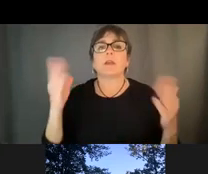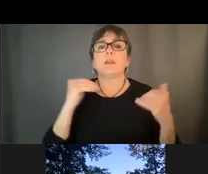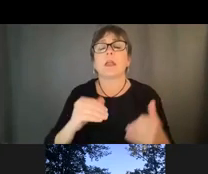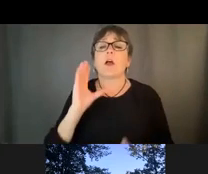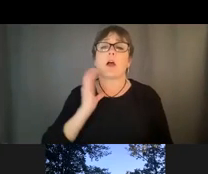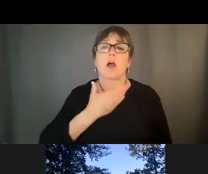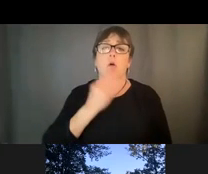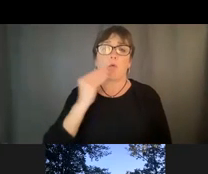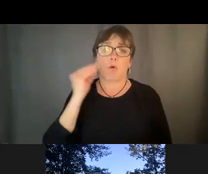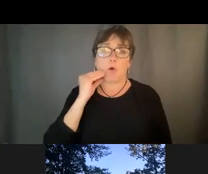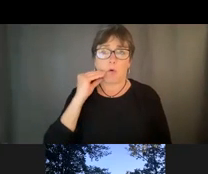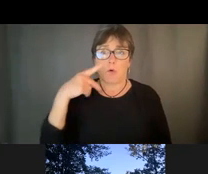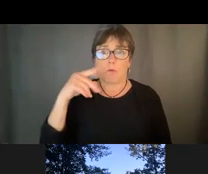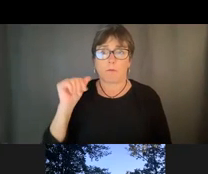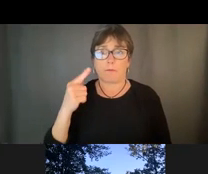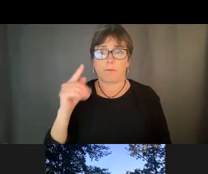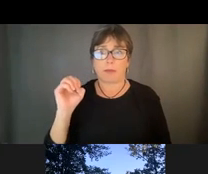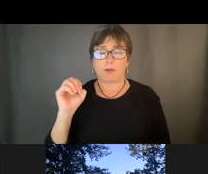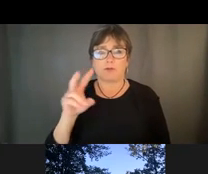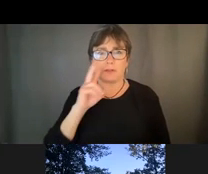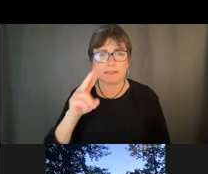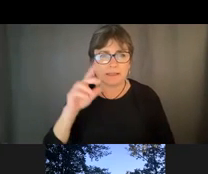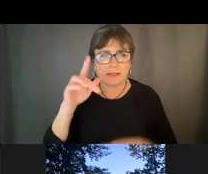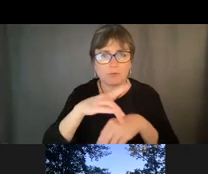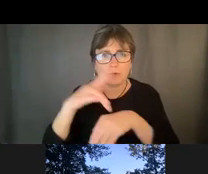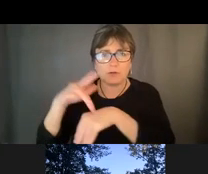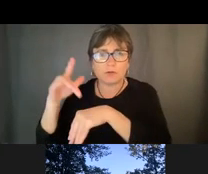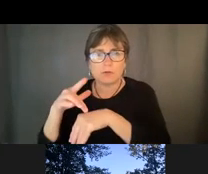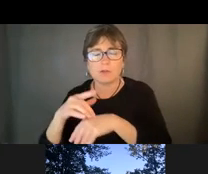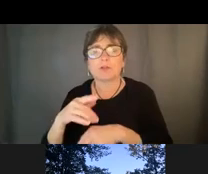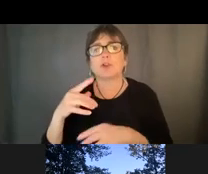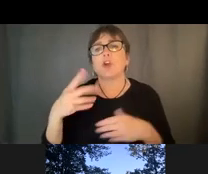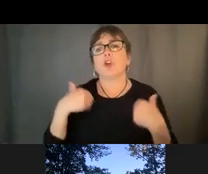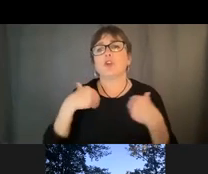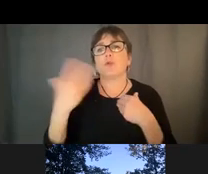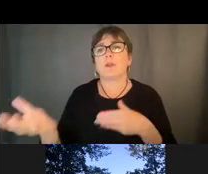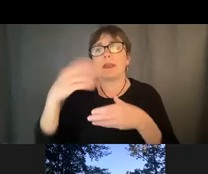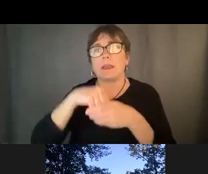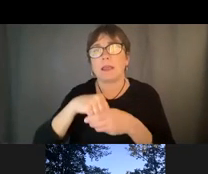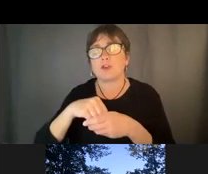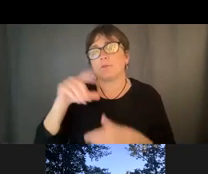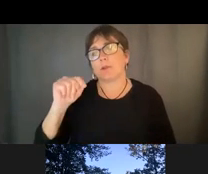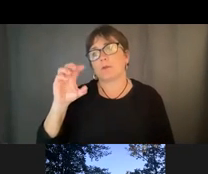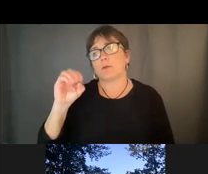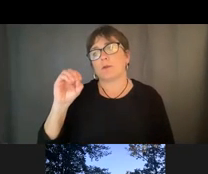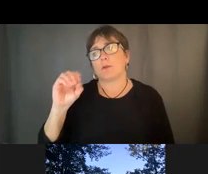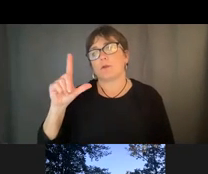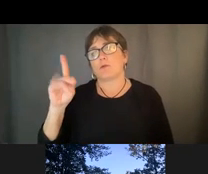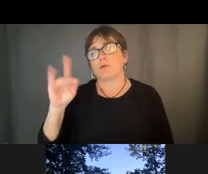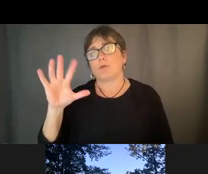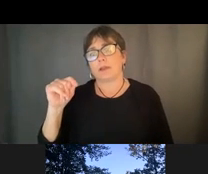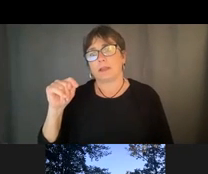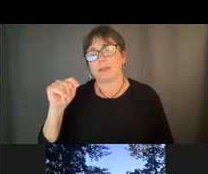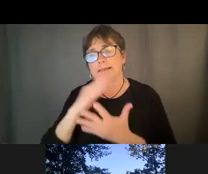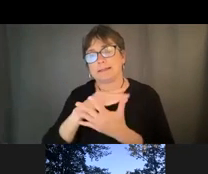resources tab, and then you see this youth engagement toolkit series. And this is on the new website that Josie showed too. We